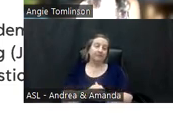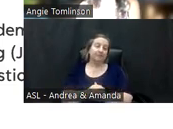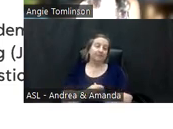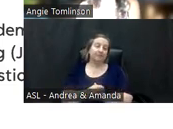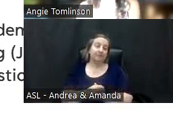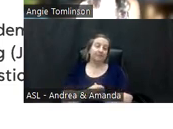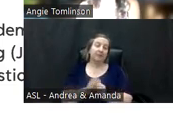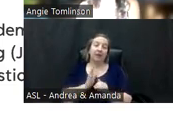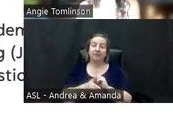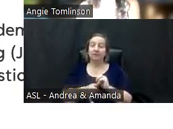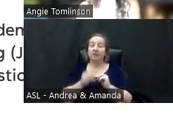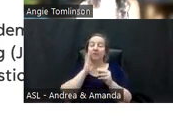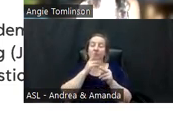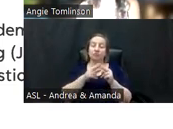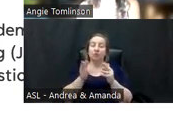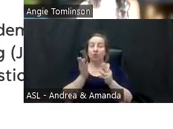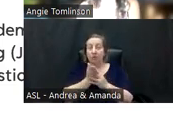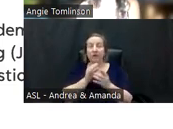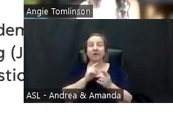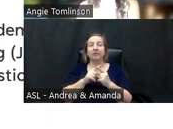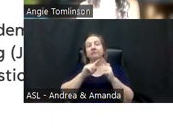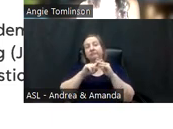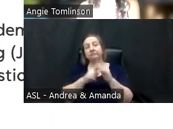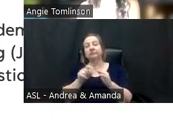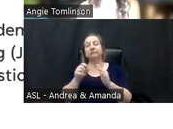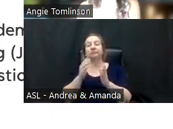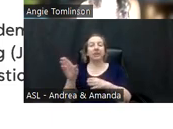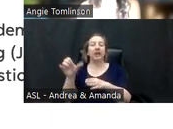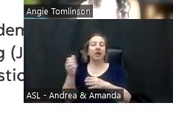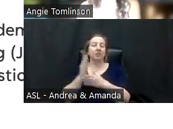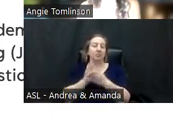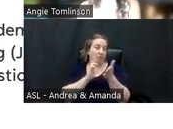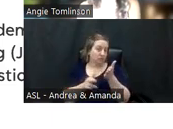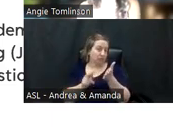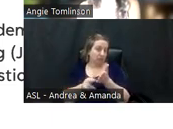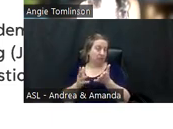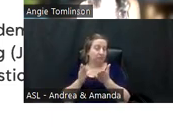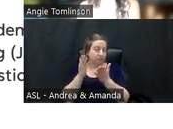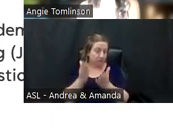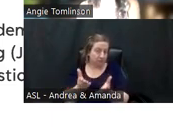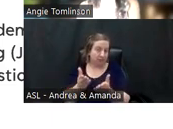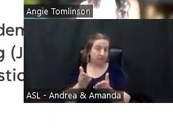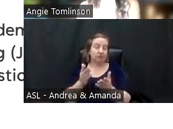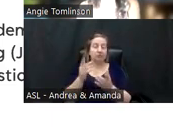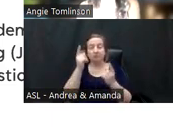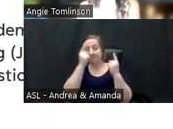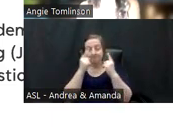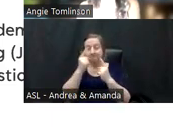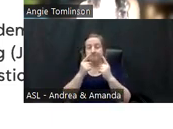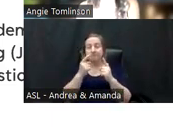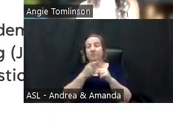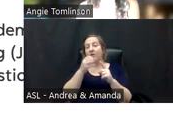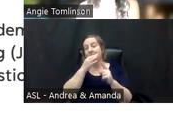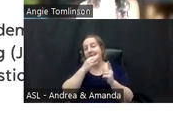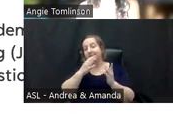After that, we'll take a short break and then start planning the other part of our research on suggestions to consider from experts